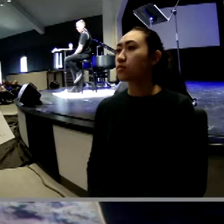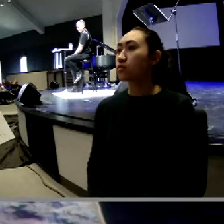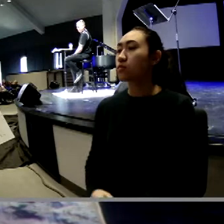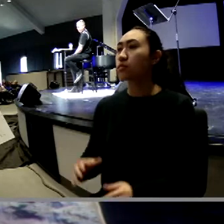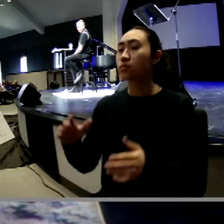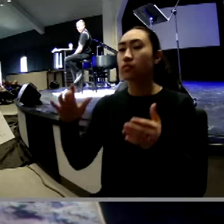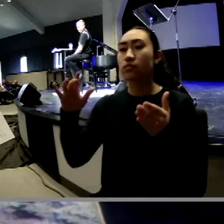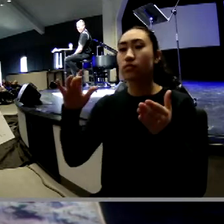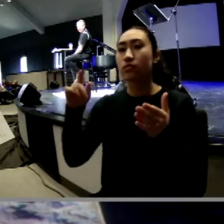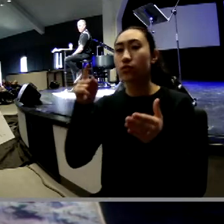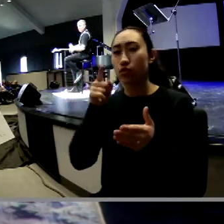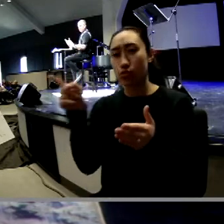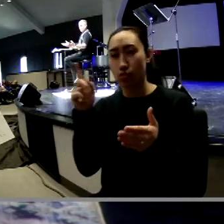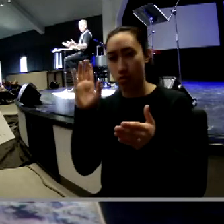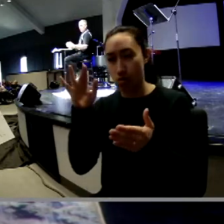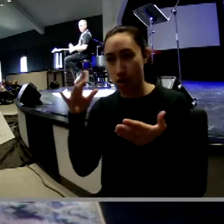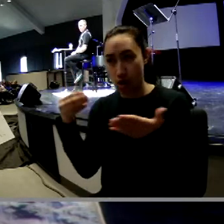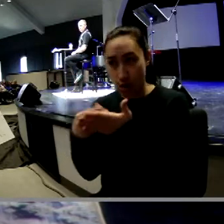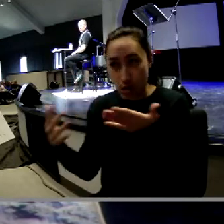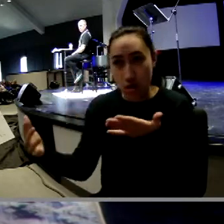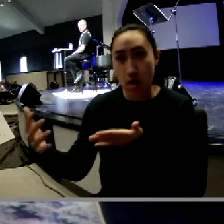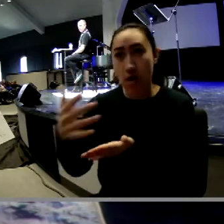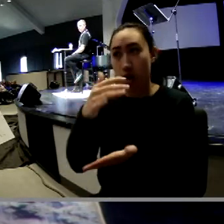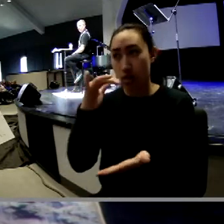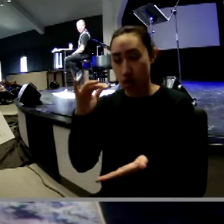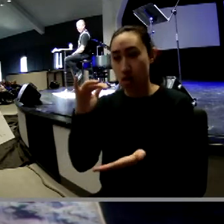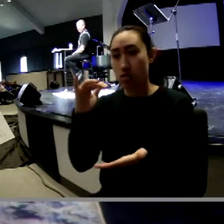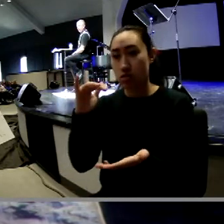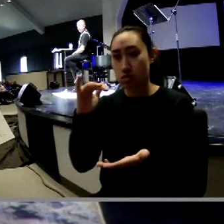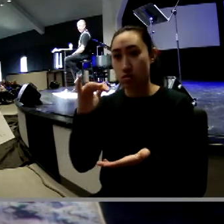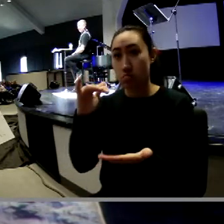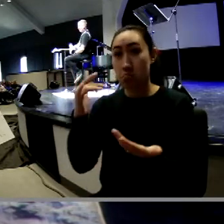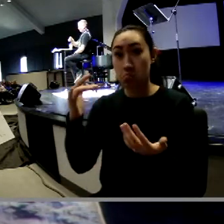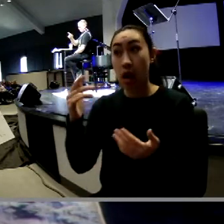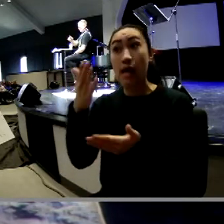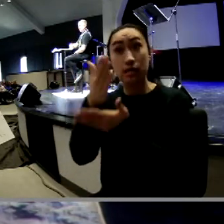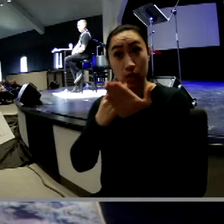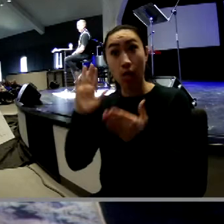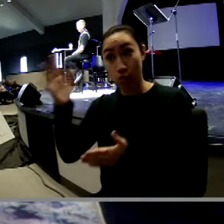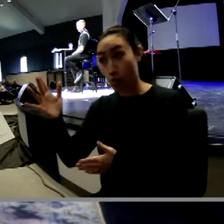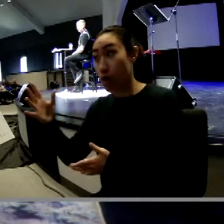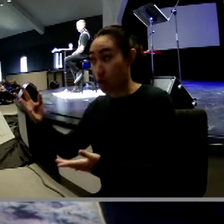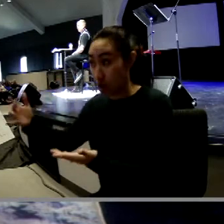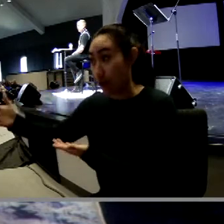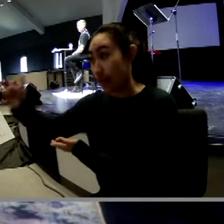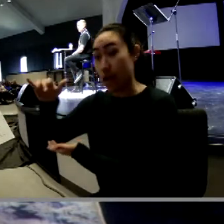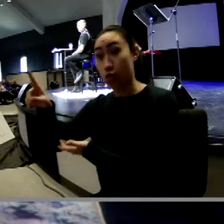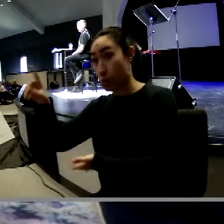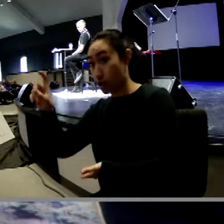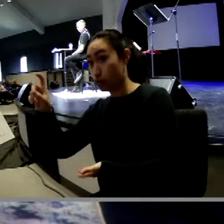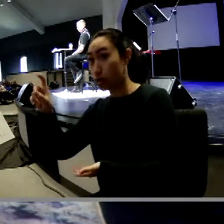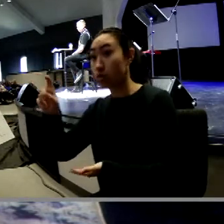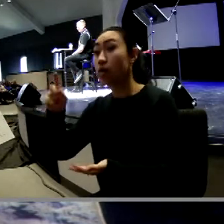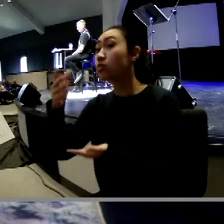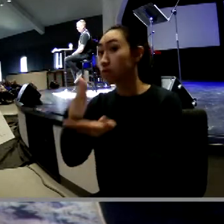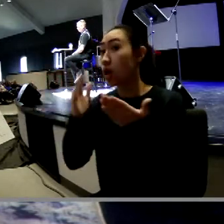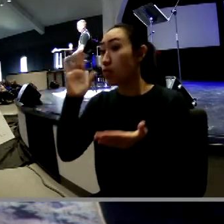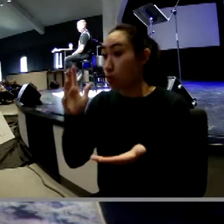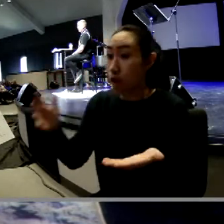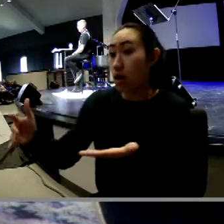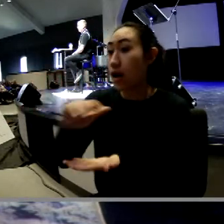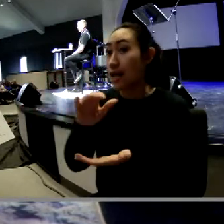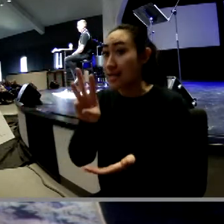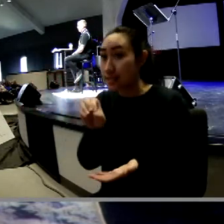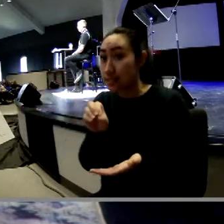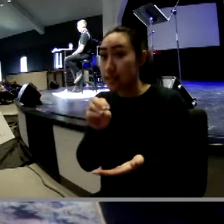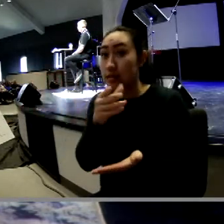bandwidth. I think some of you have potential for 100, and that's the best for you. And I think some of